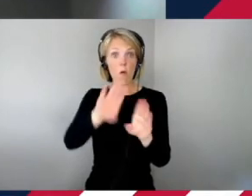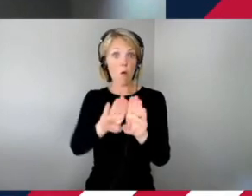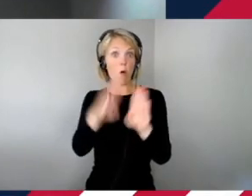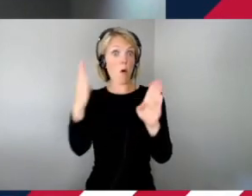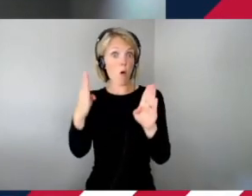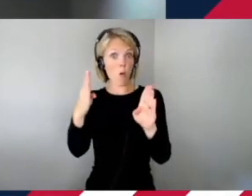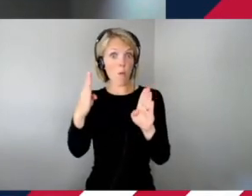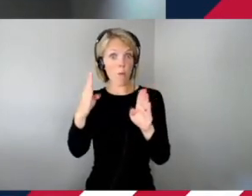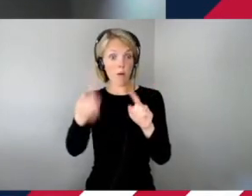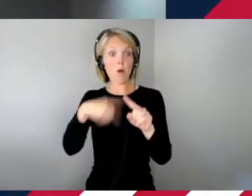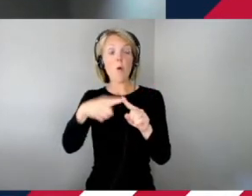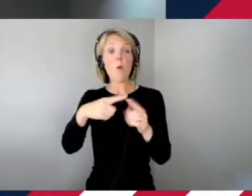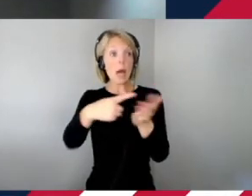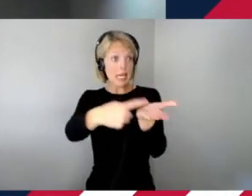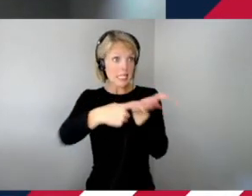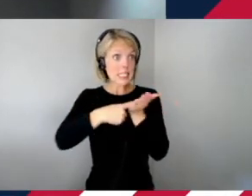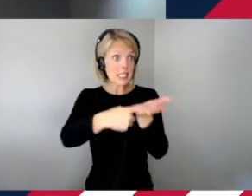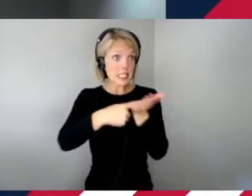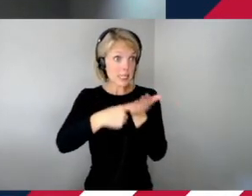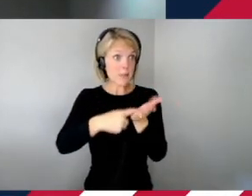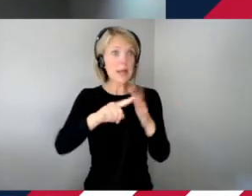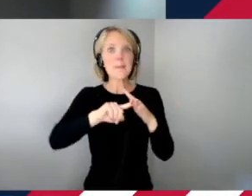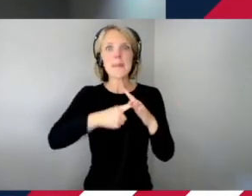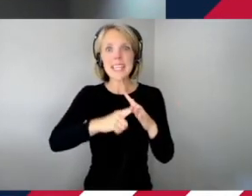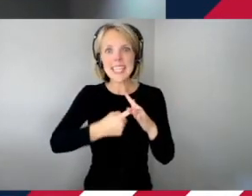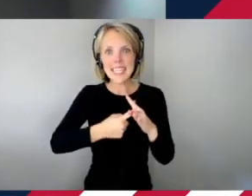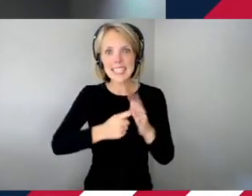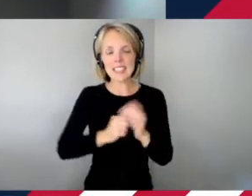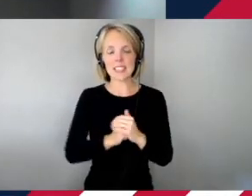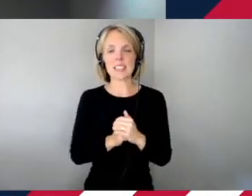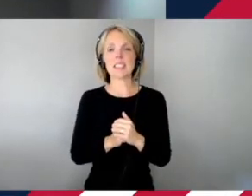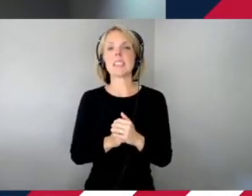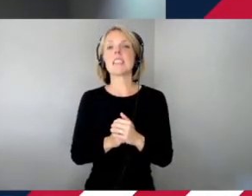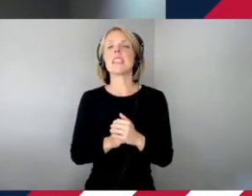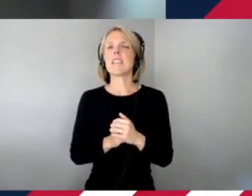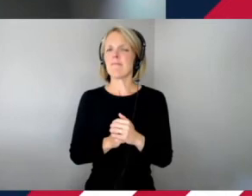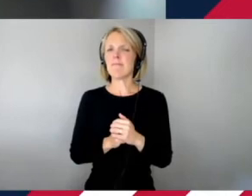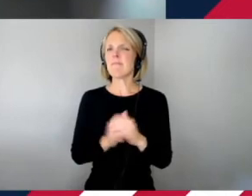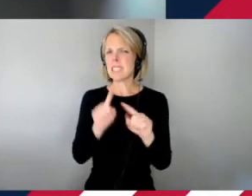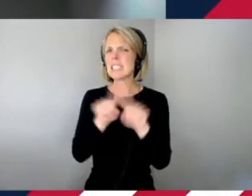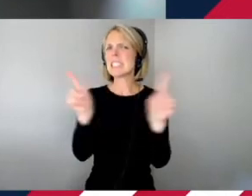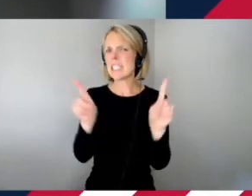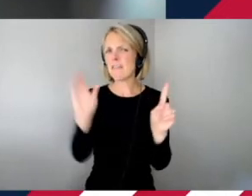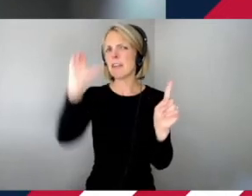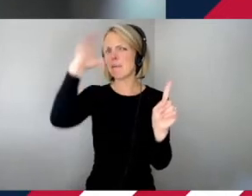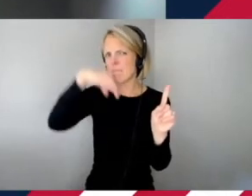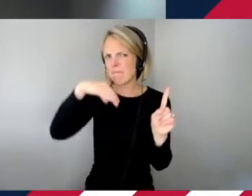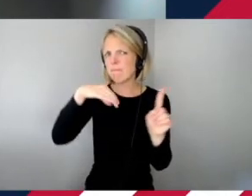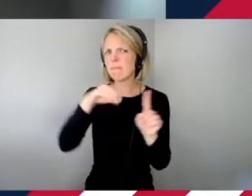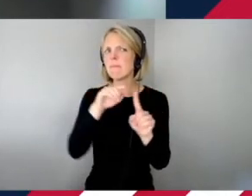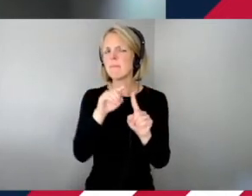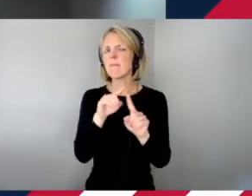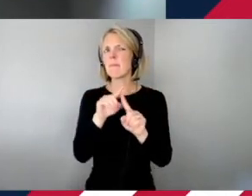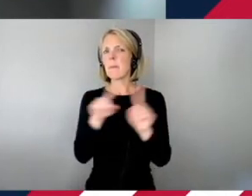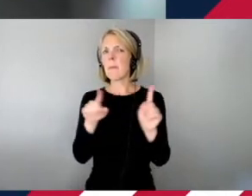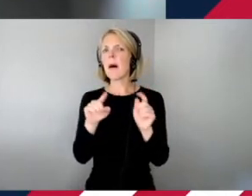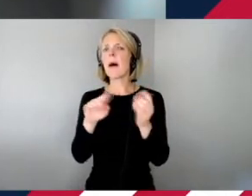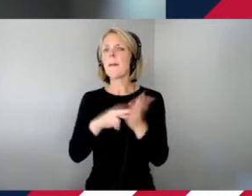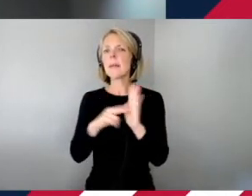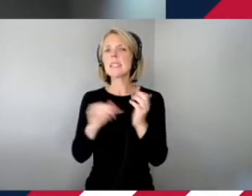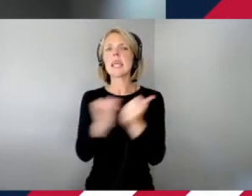the debate on the matter begins. That is unusual and different, but it gives everyone